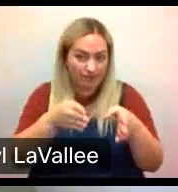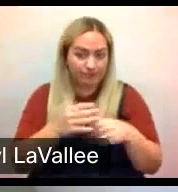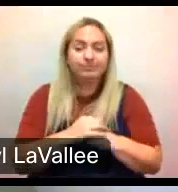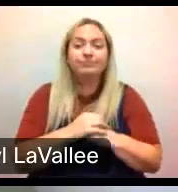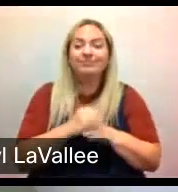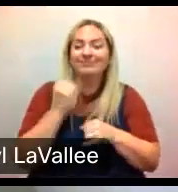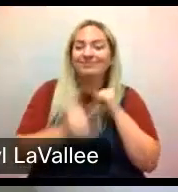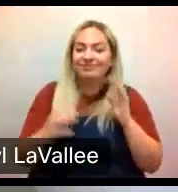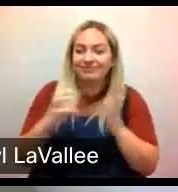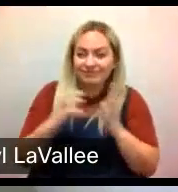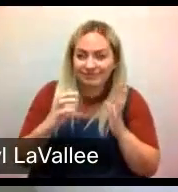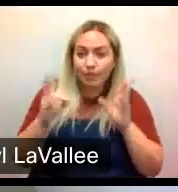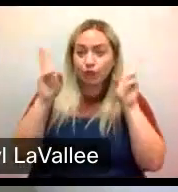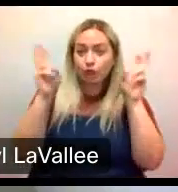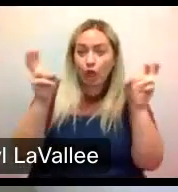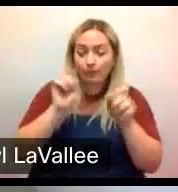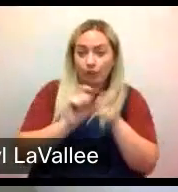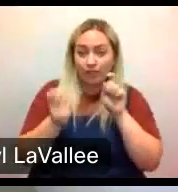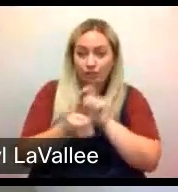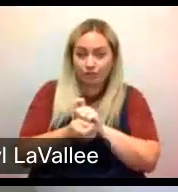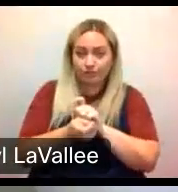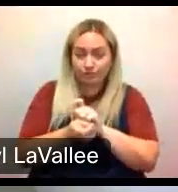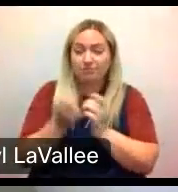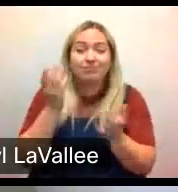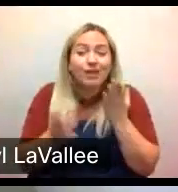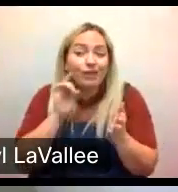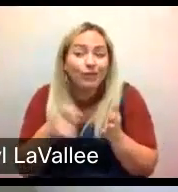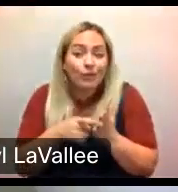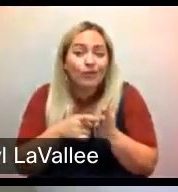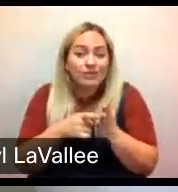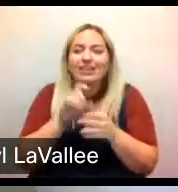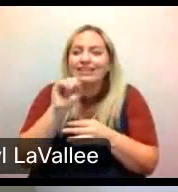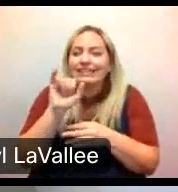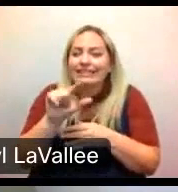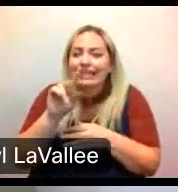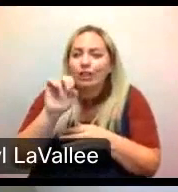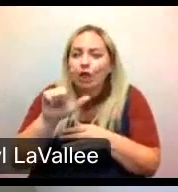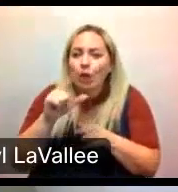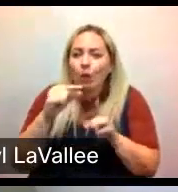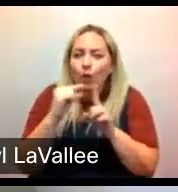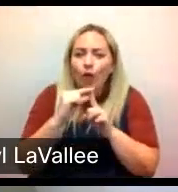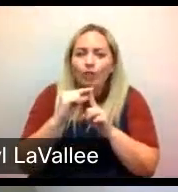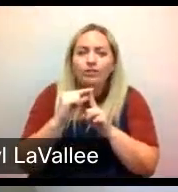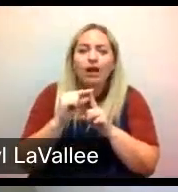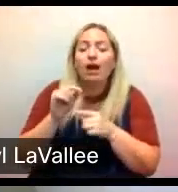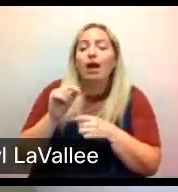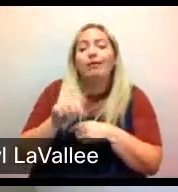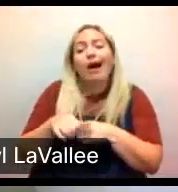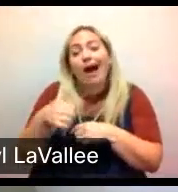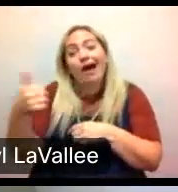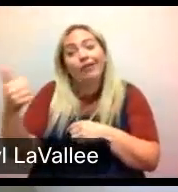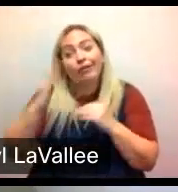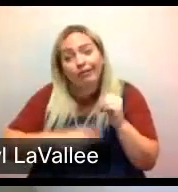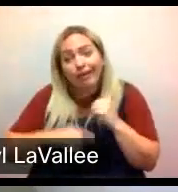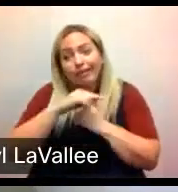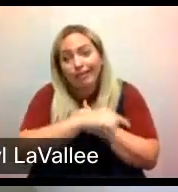The last paragraph, the topic kind of changed. You may have noticed the signal words beside, right? Besides this,